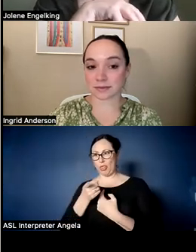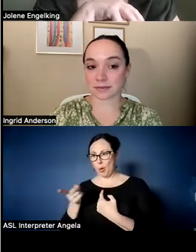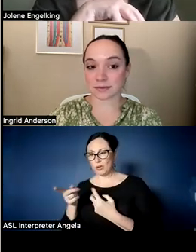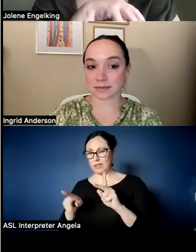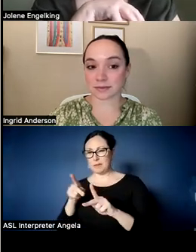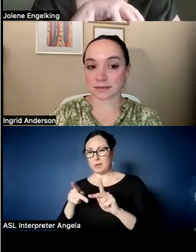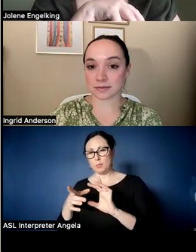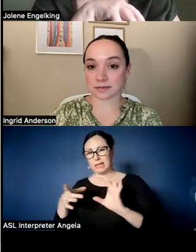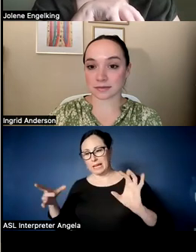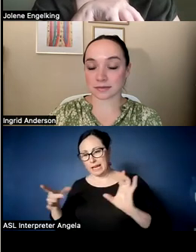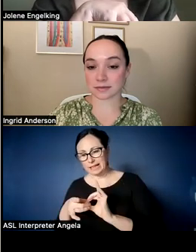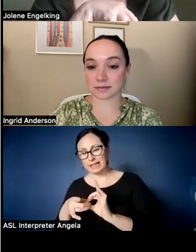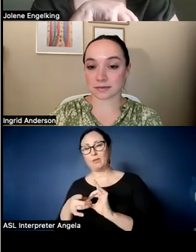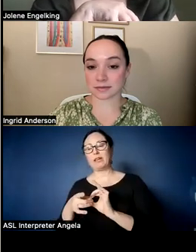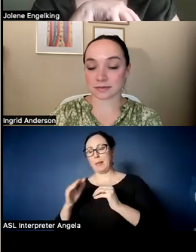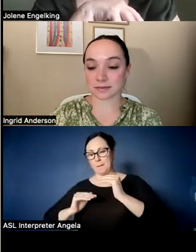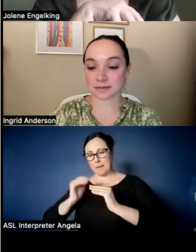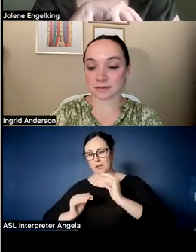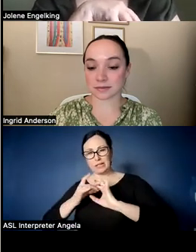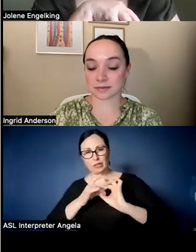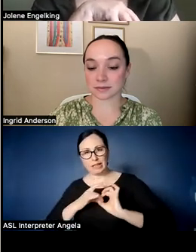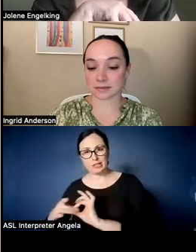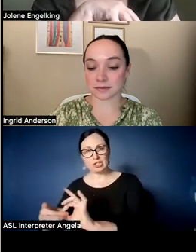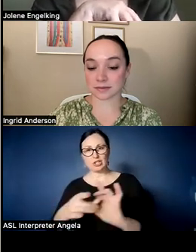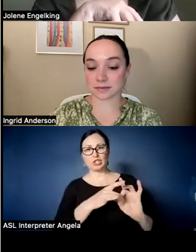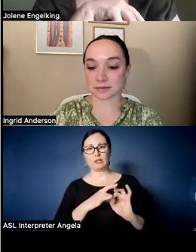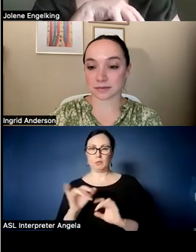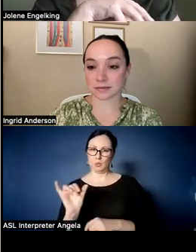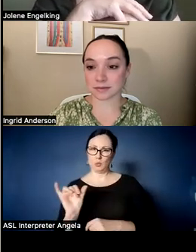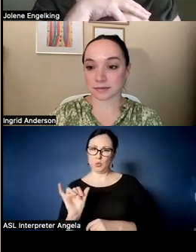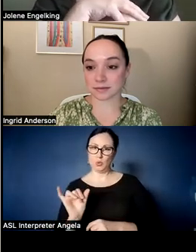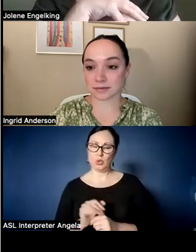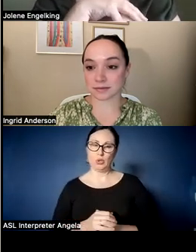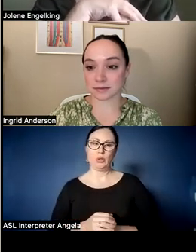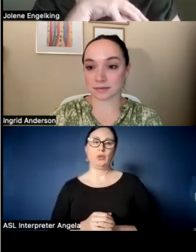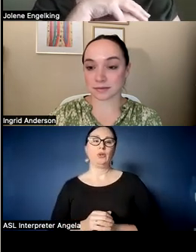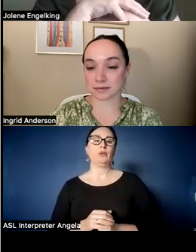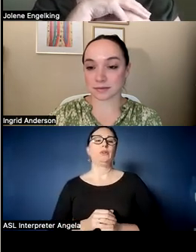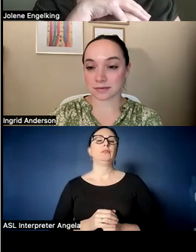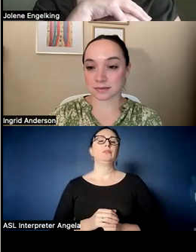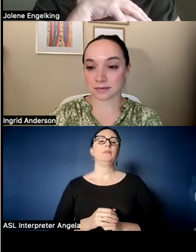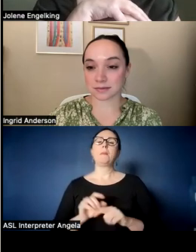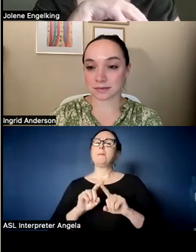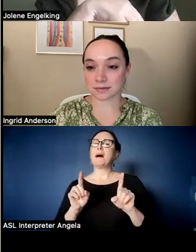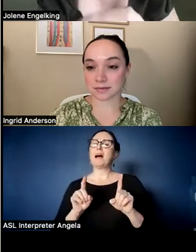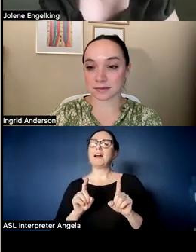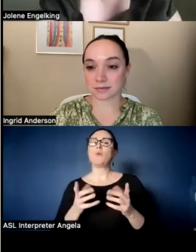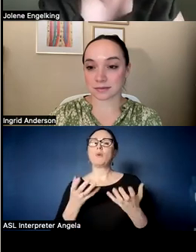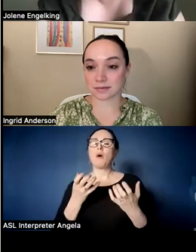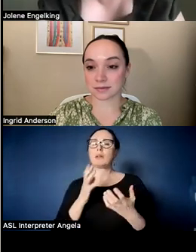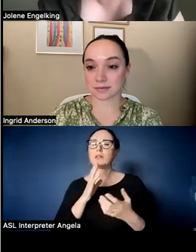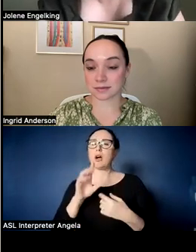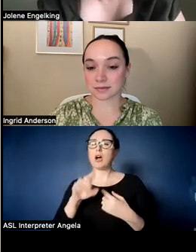relationship with. But also we need to be thinking about those folks who have experienced sexual violence all across